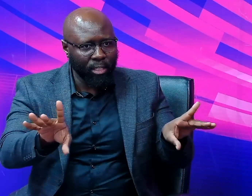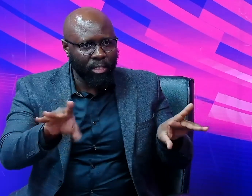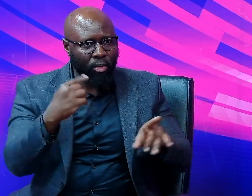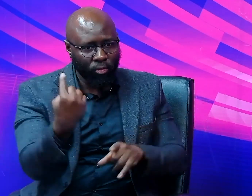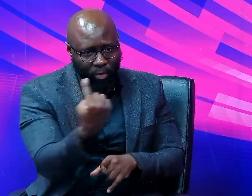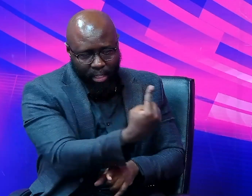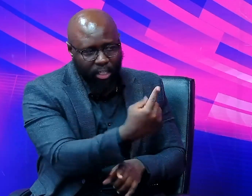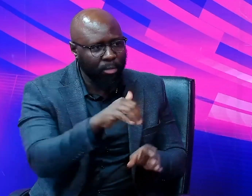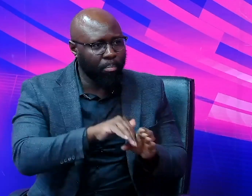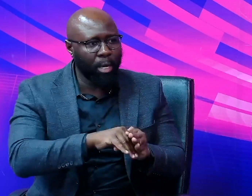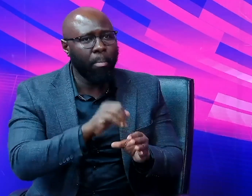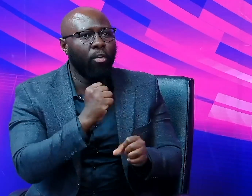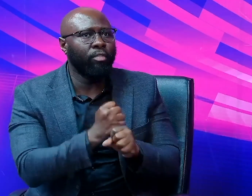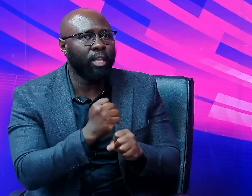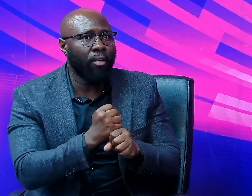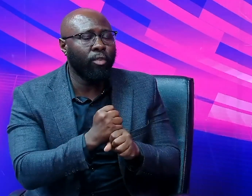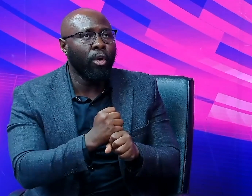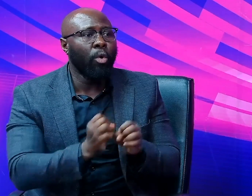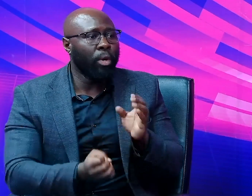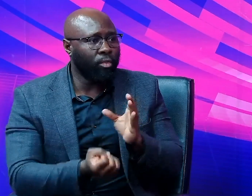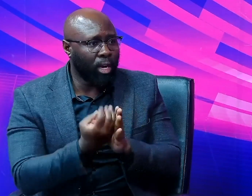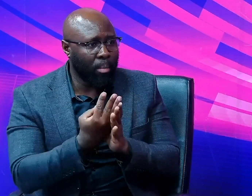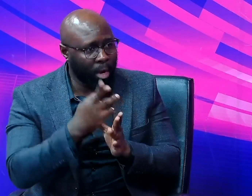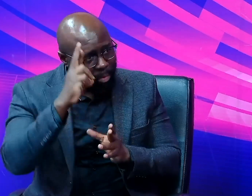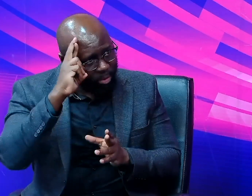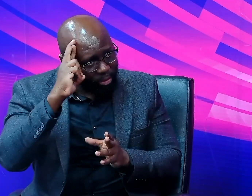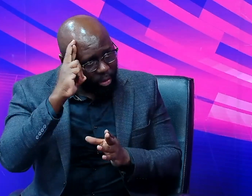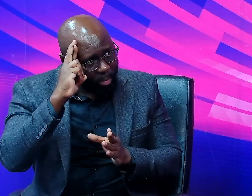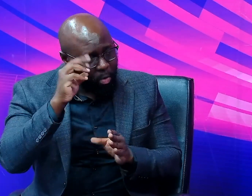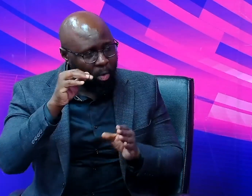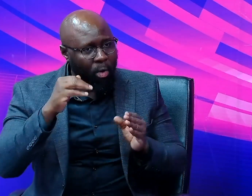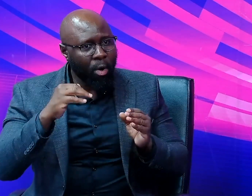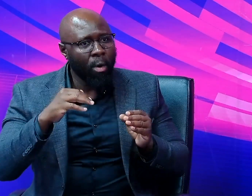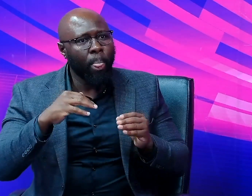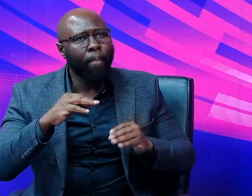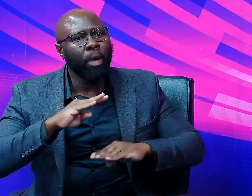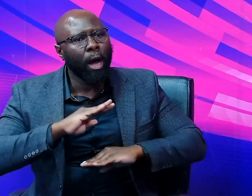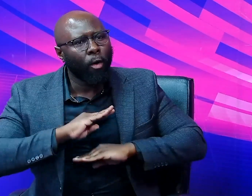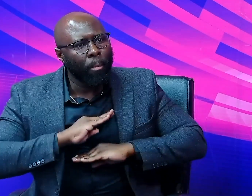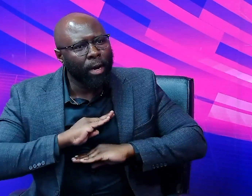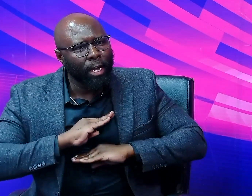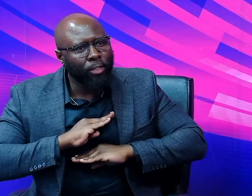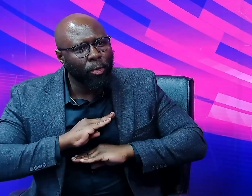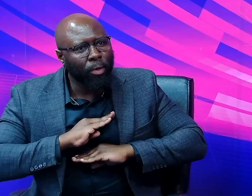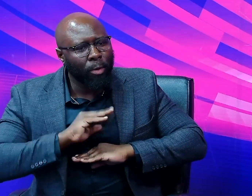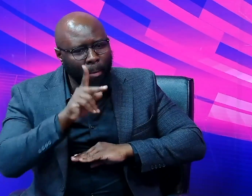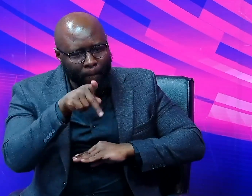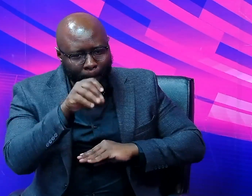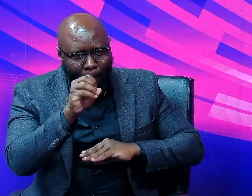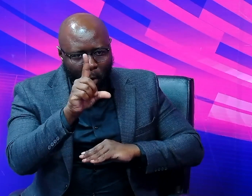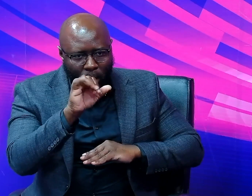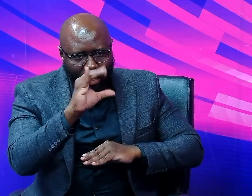have. We have diversity of each member of the staff, and we've come up with a reasonable